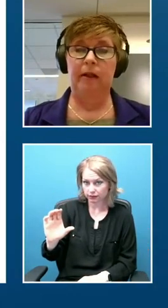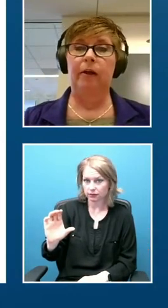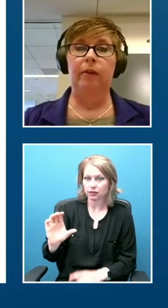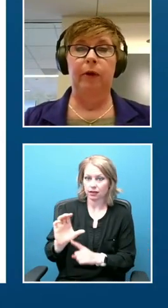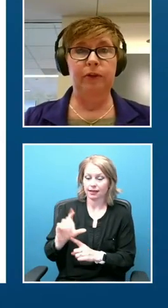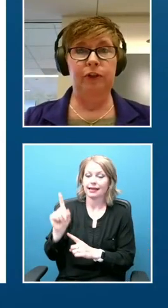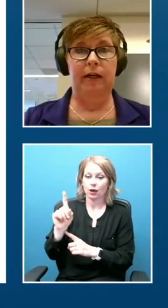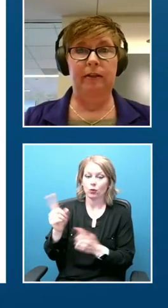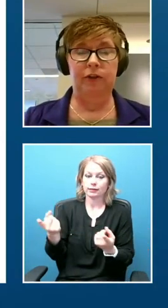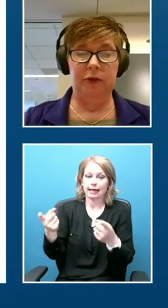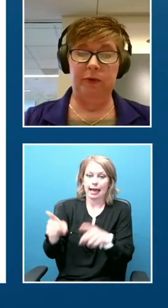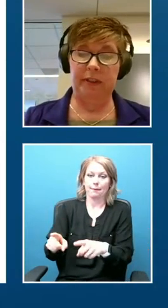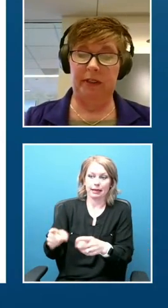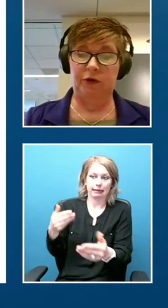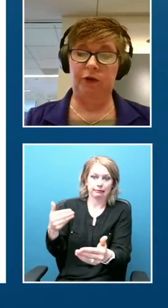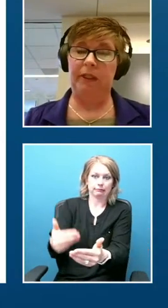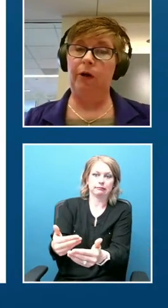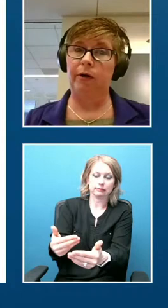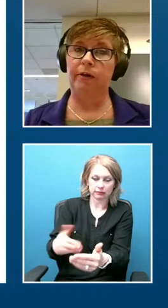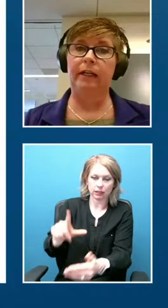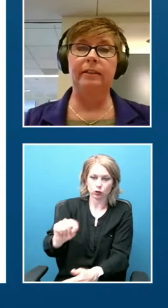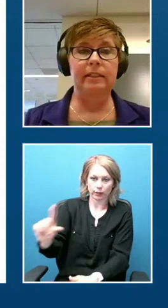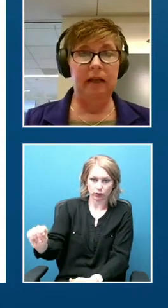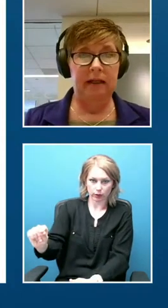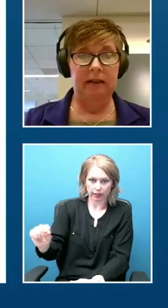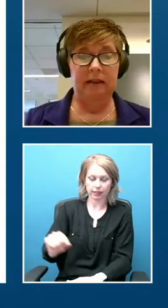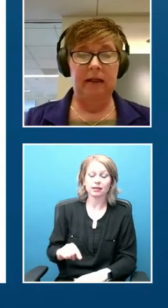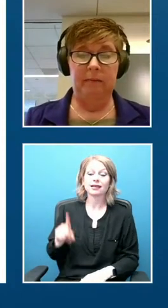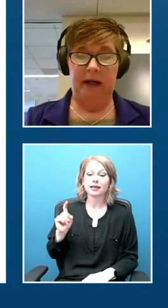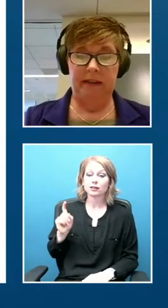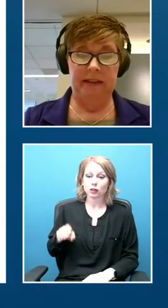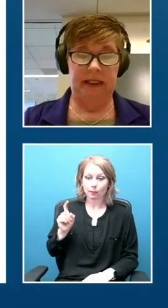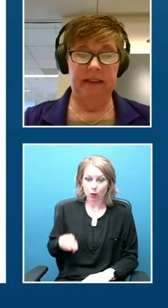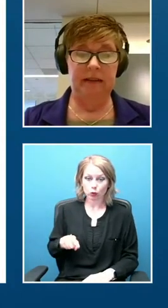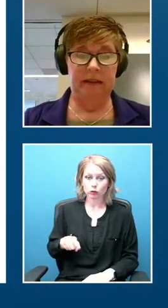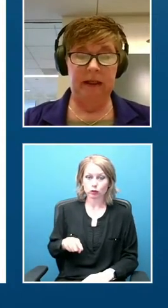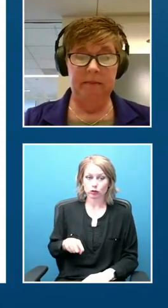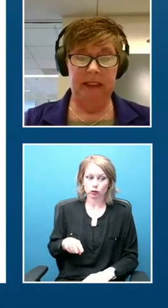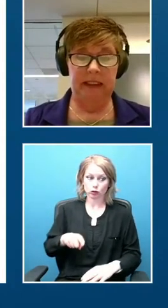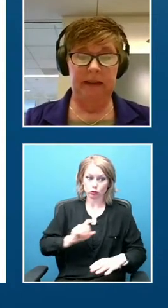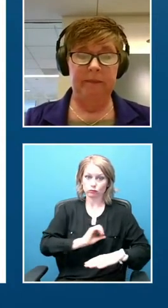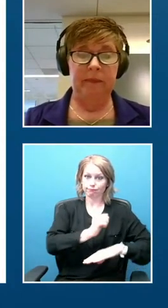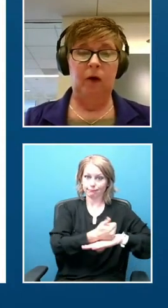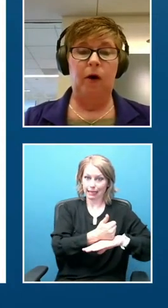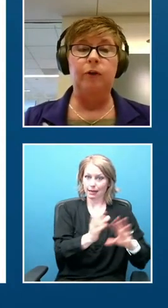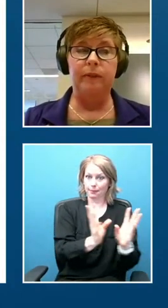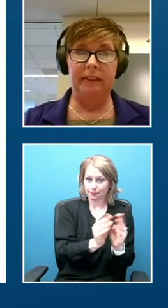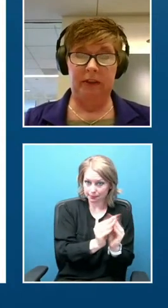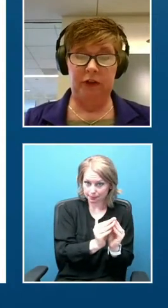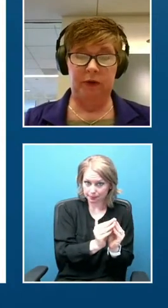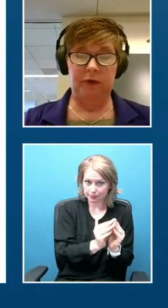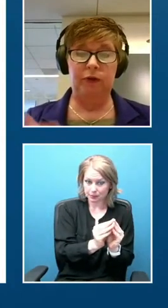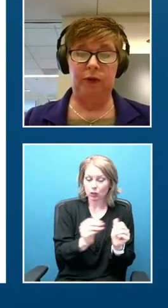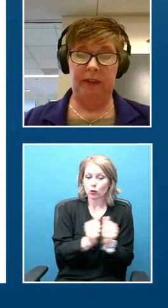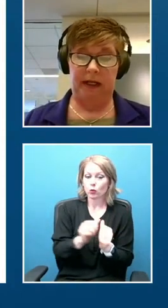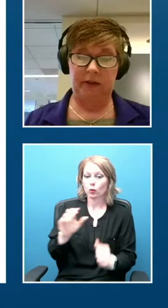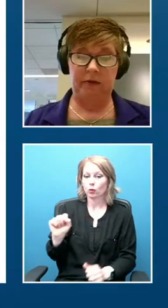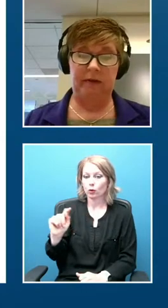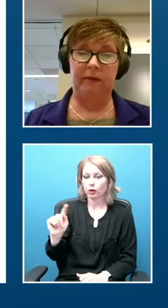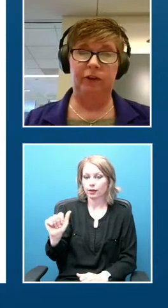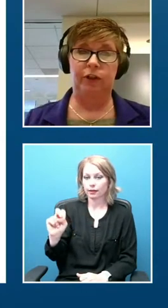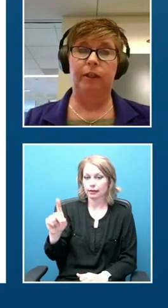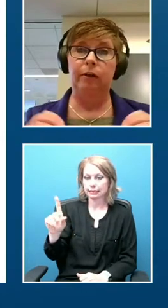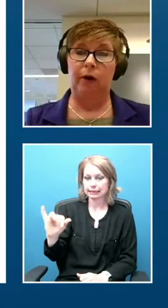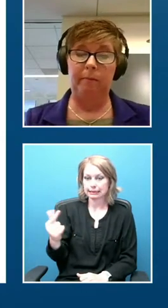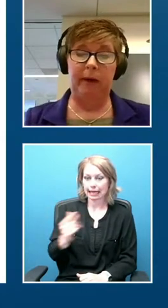2020. Those challenges were scheduled to be heard and decided by the Standing Committee on Credentials to the